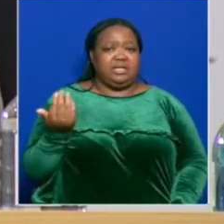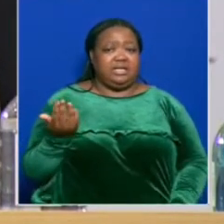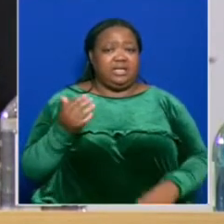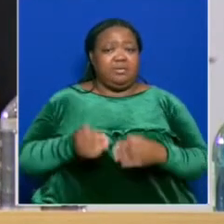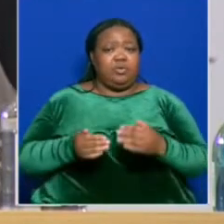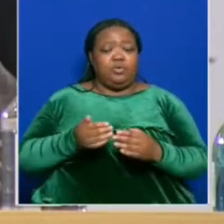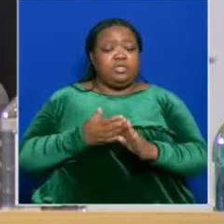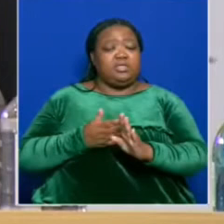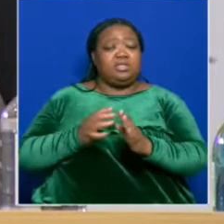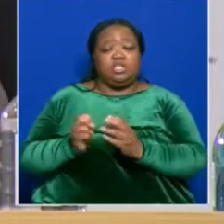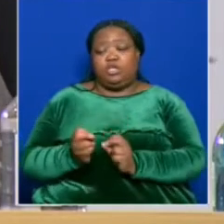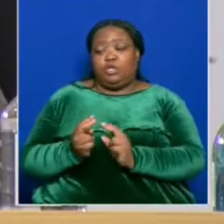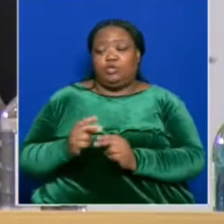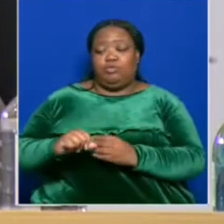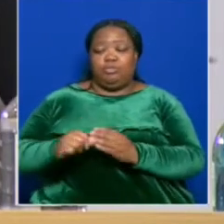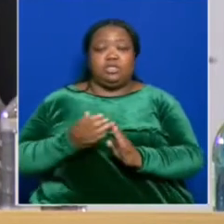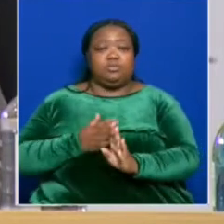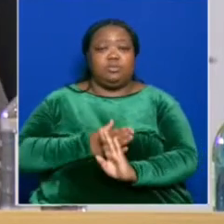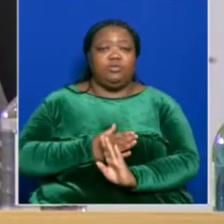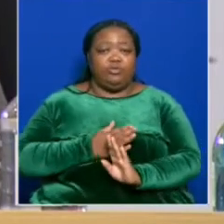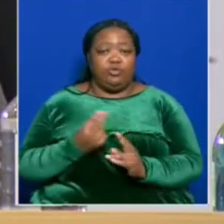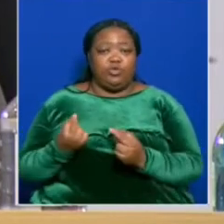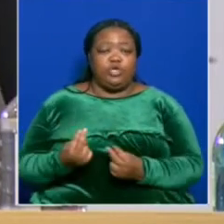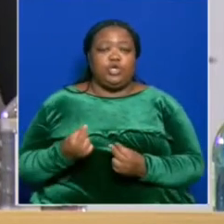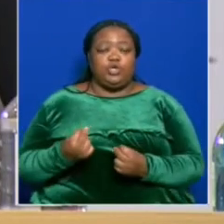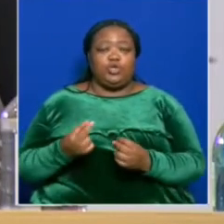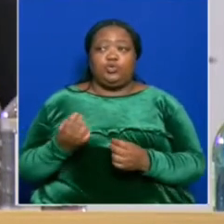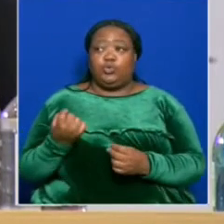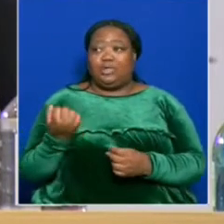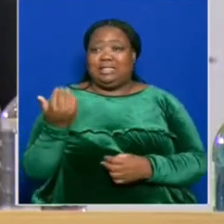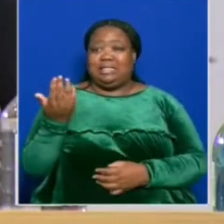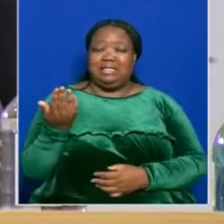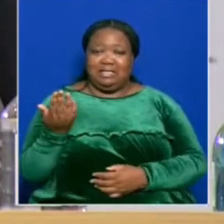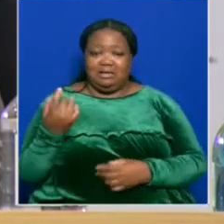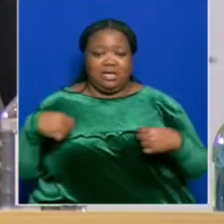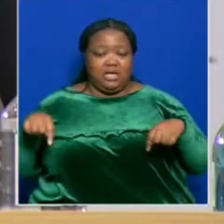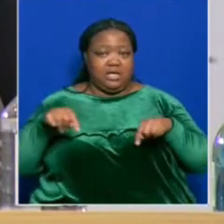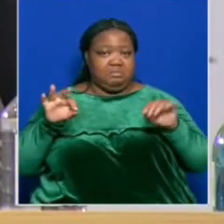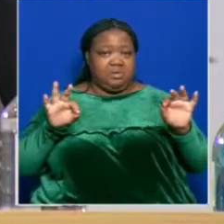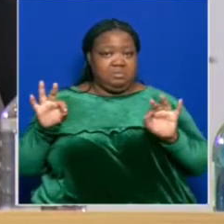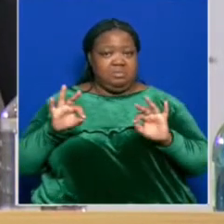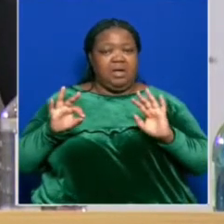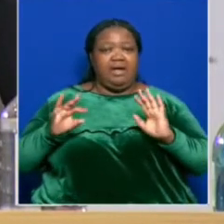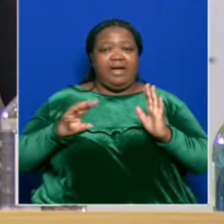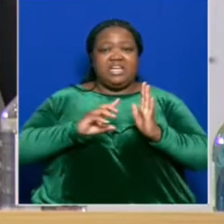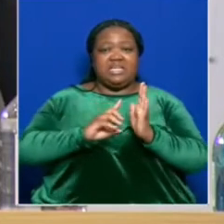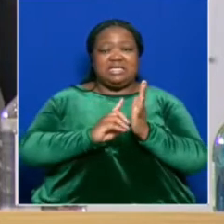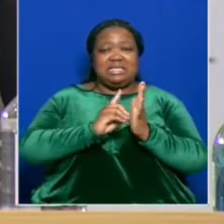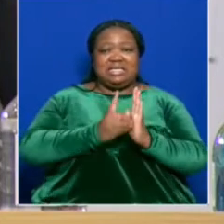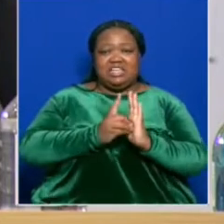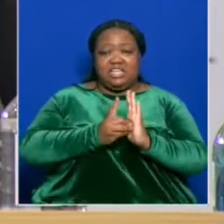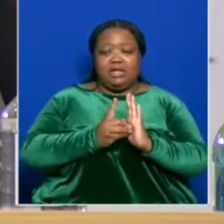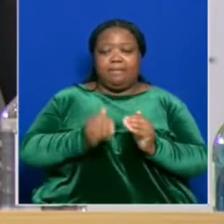end of a new tender, until we are certain that the digital process is in place and we can with certainty deal with issues of illicit